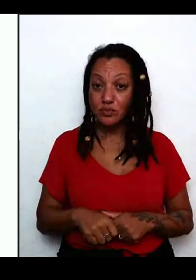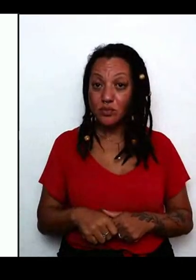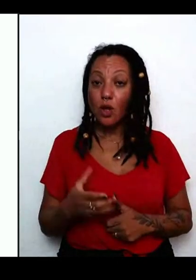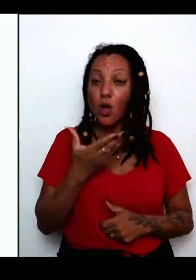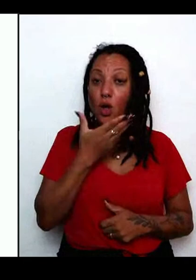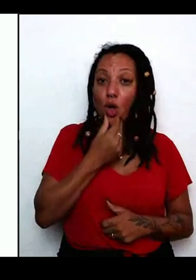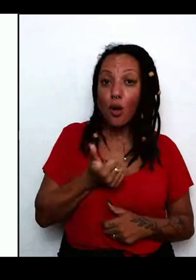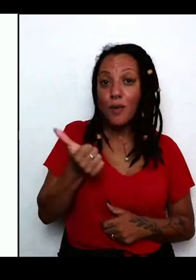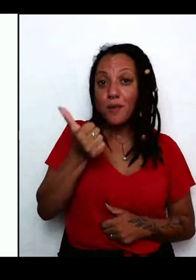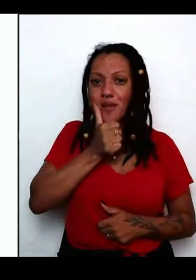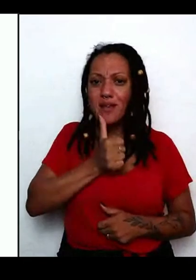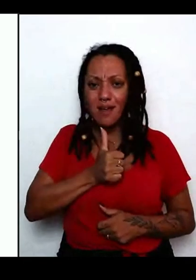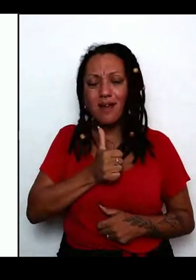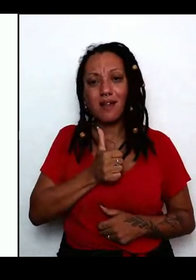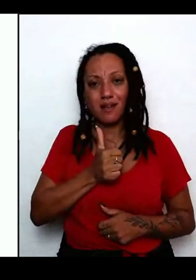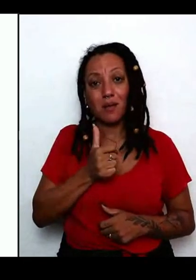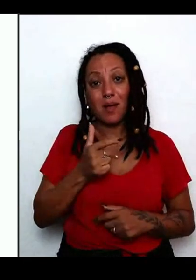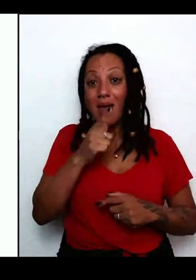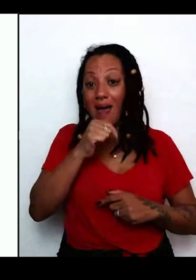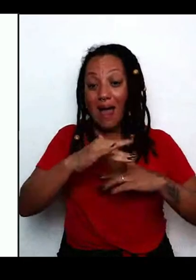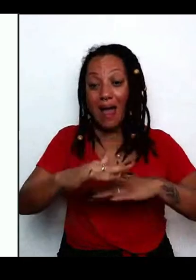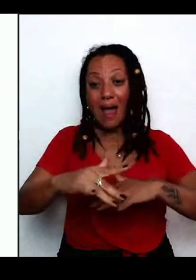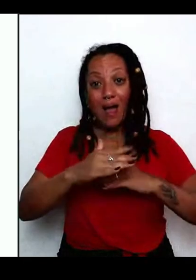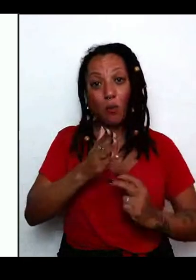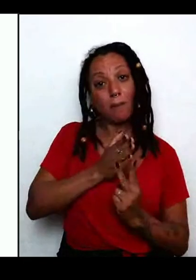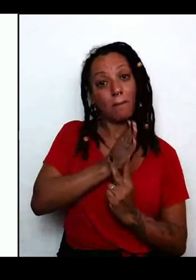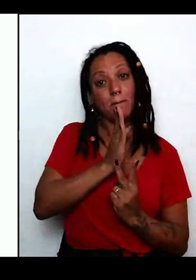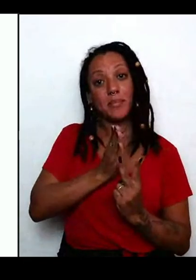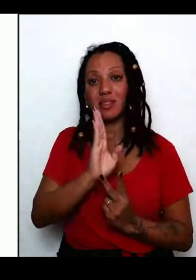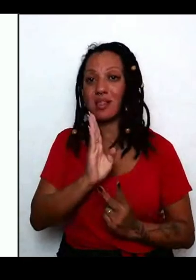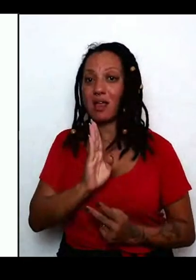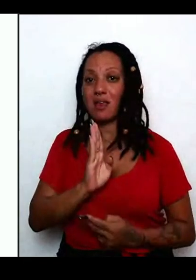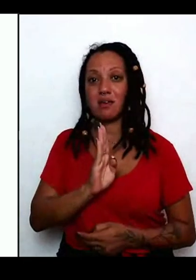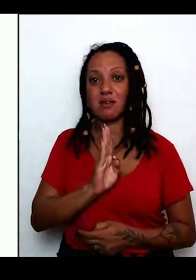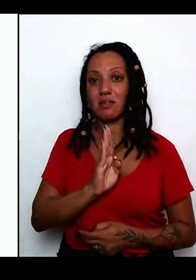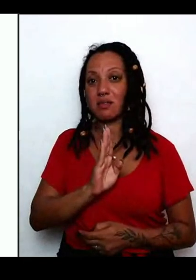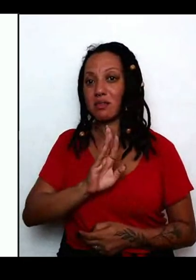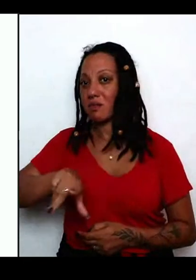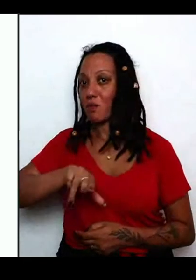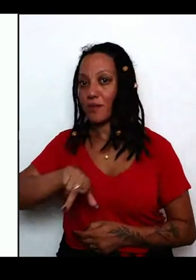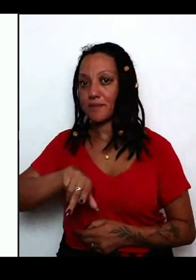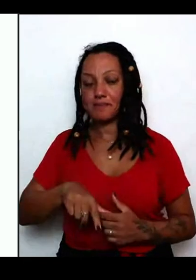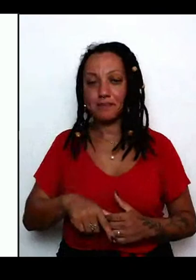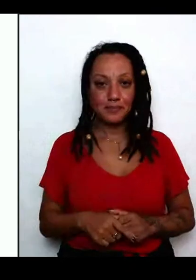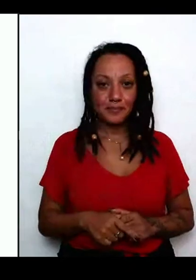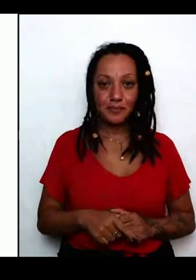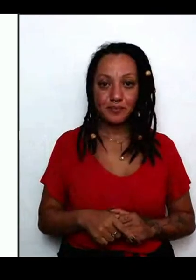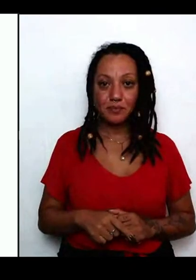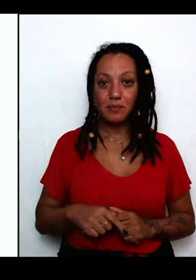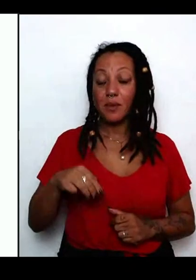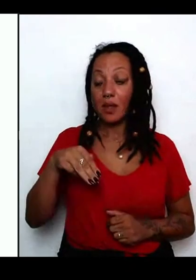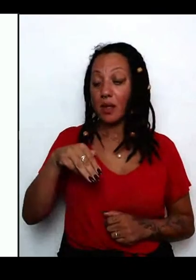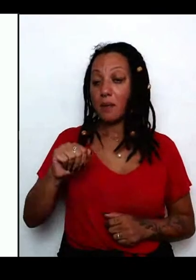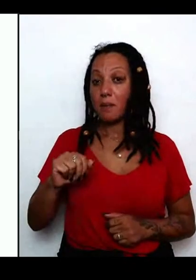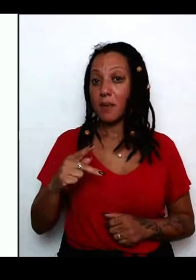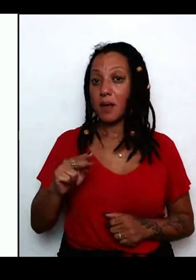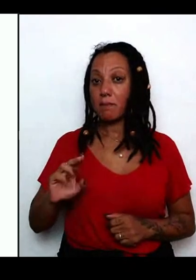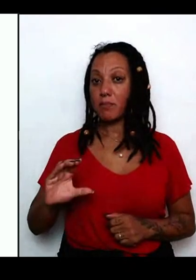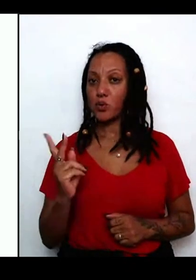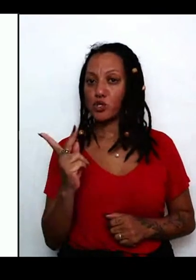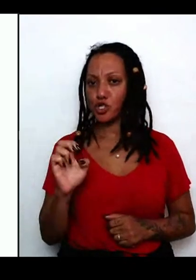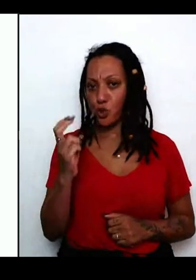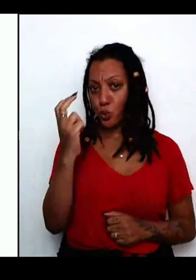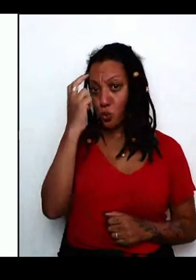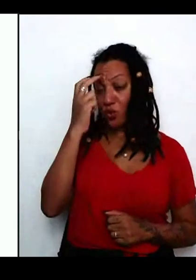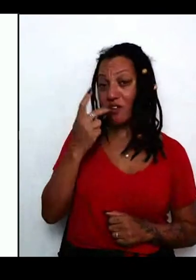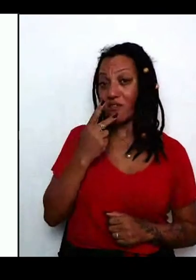in maputo cosmology the linear progression between past and present doesn't exist and neither do boundaries